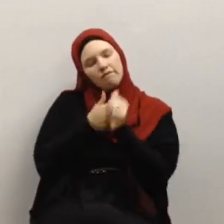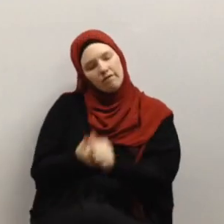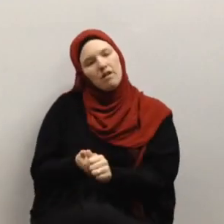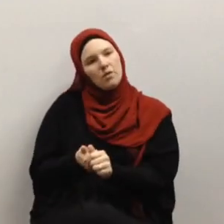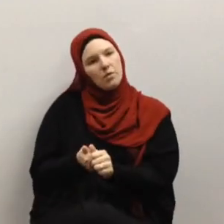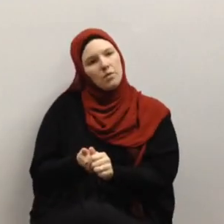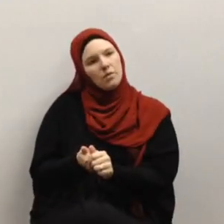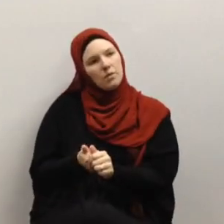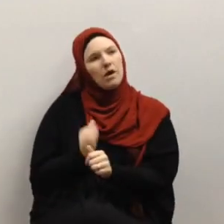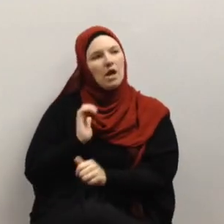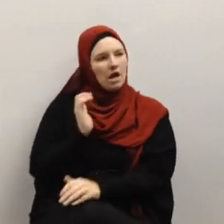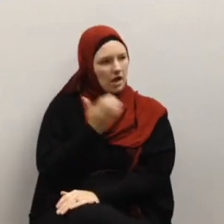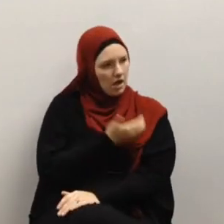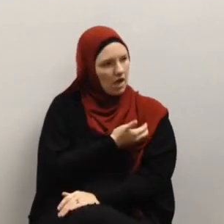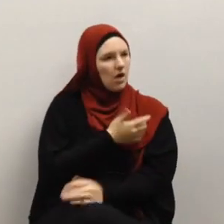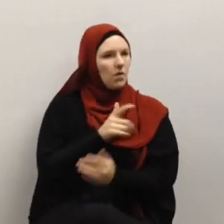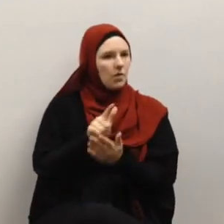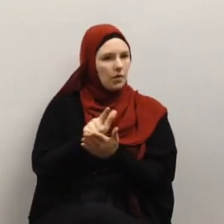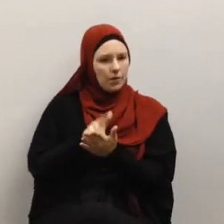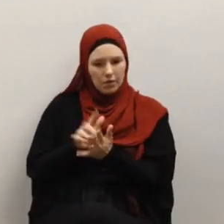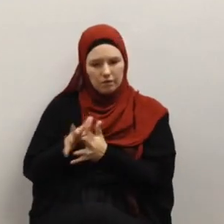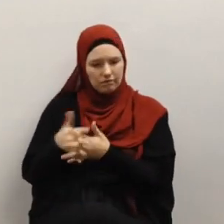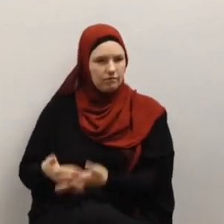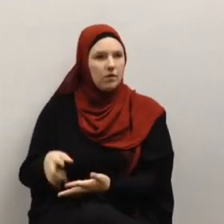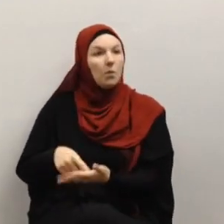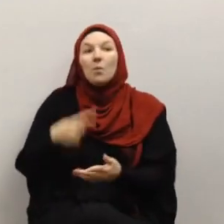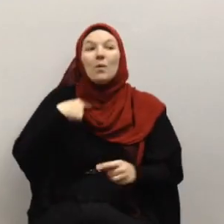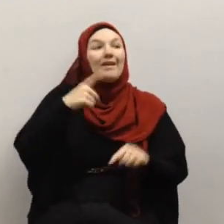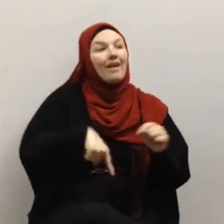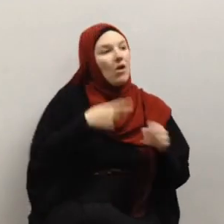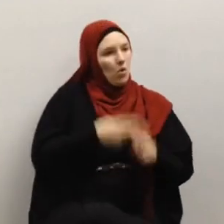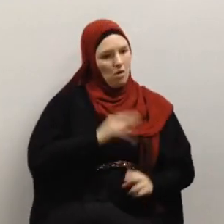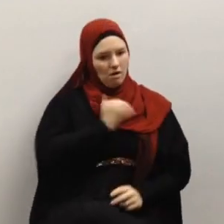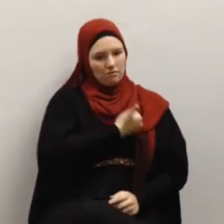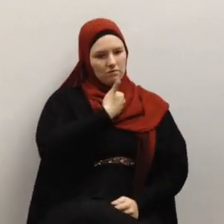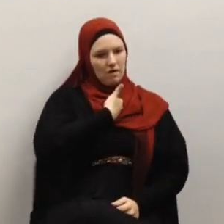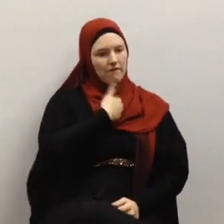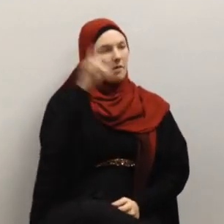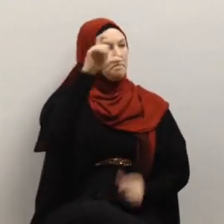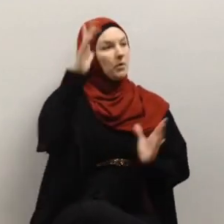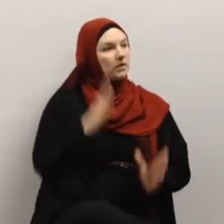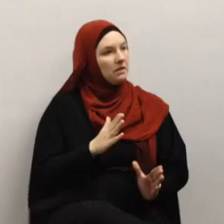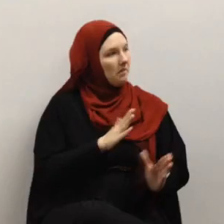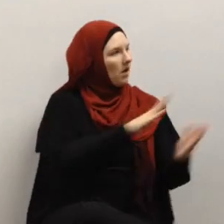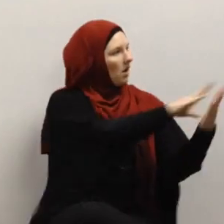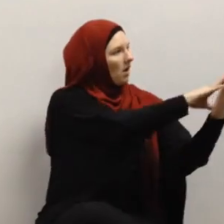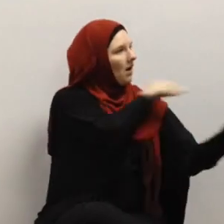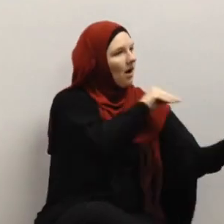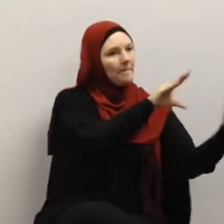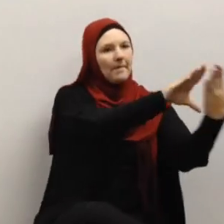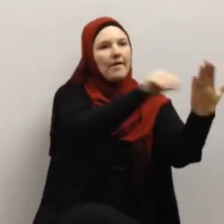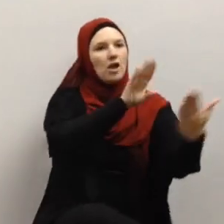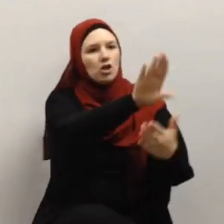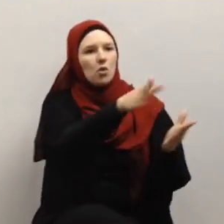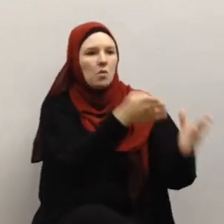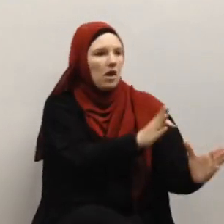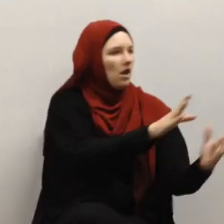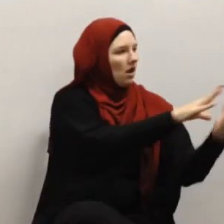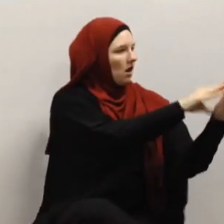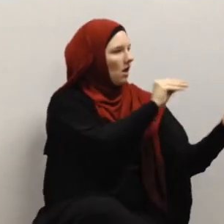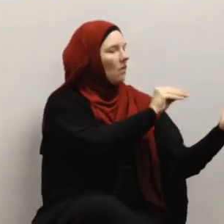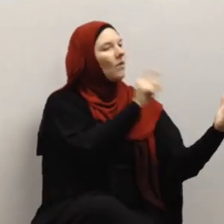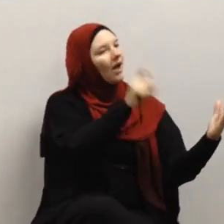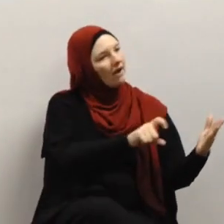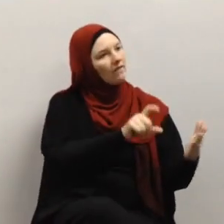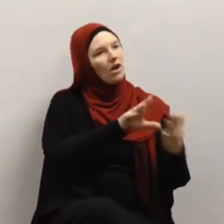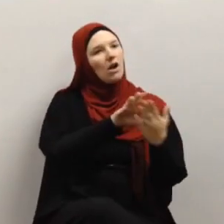We cannot be Muslims and copy anybody in anything. We have to copy the Prophet